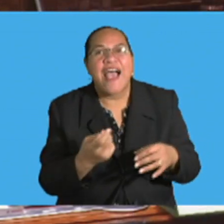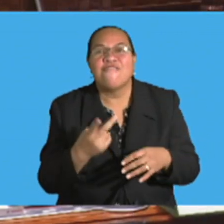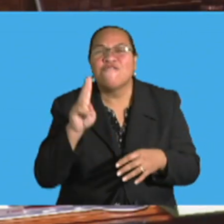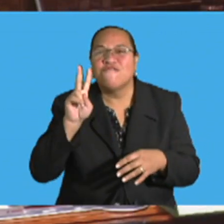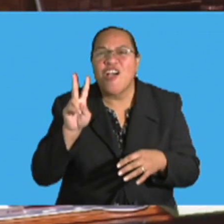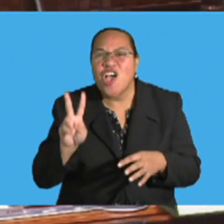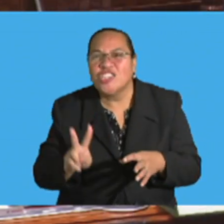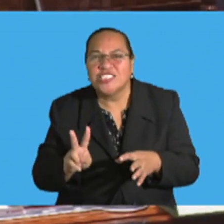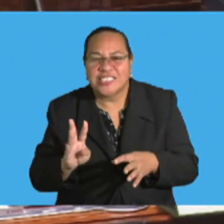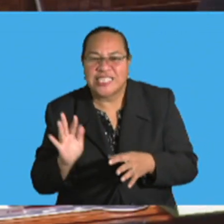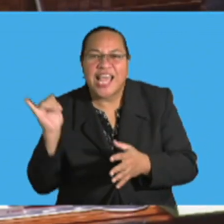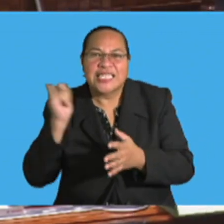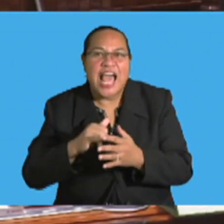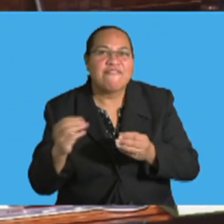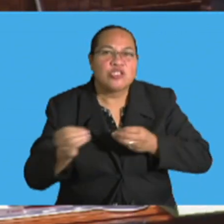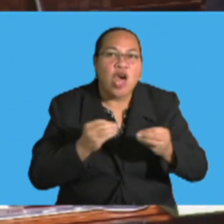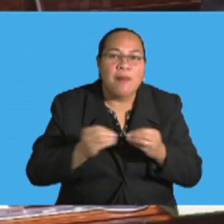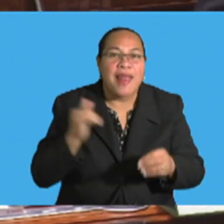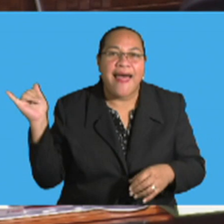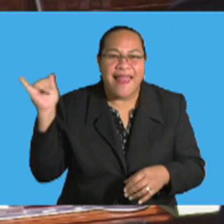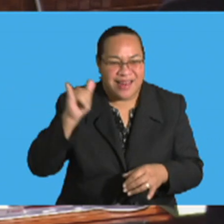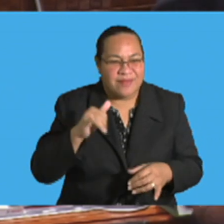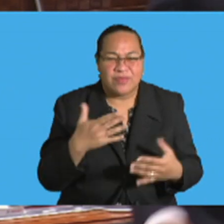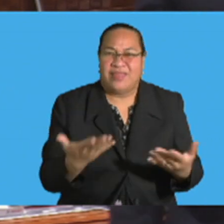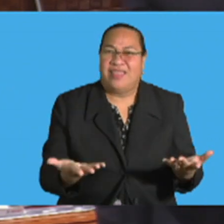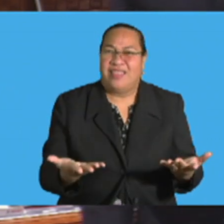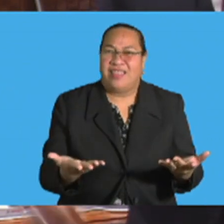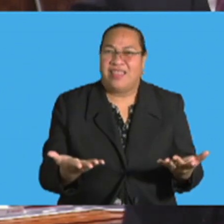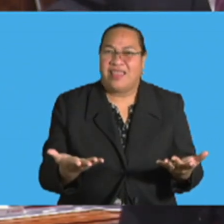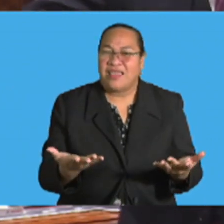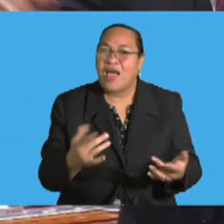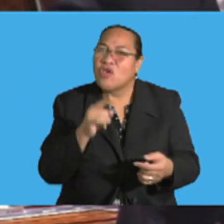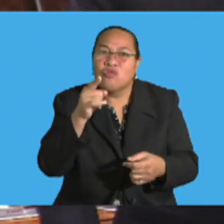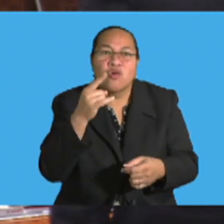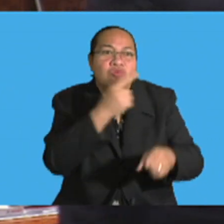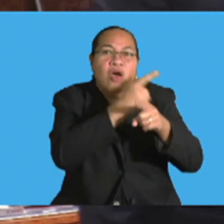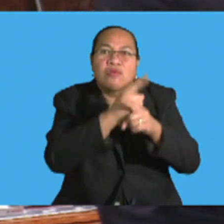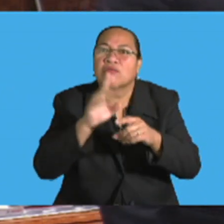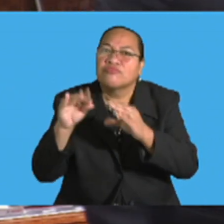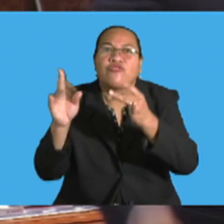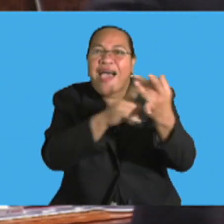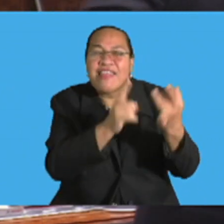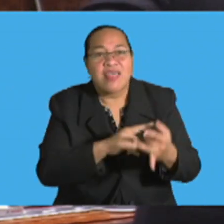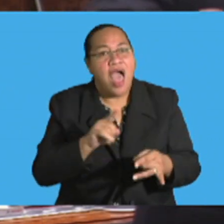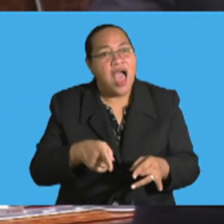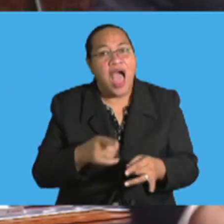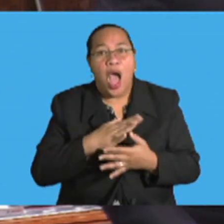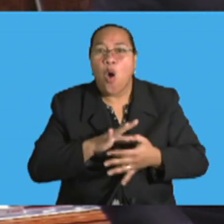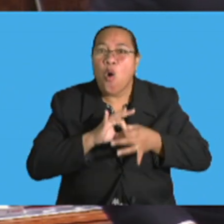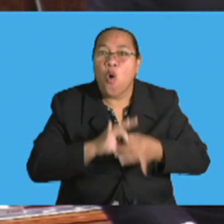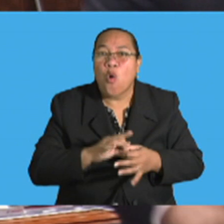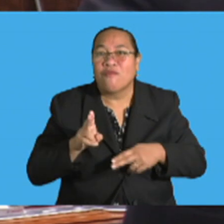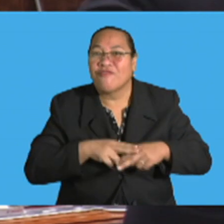Cal, we have Solomon Islands. But what about our own national carrier? We're now flying to North Asia. We fly to